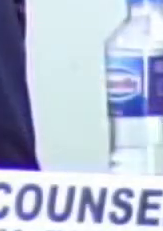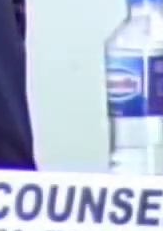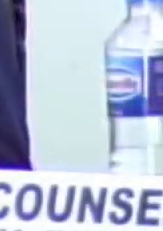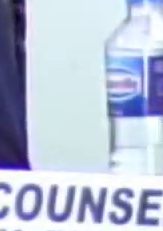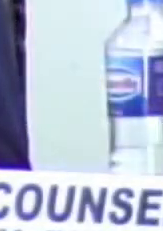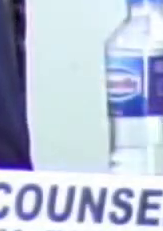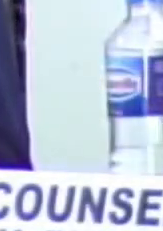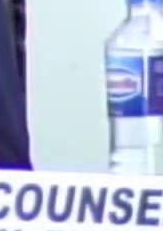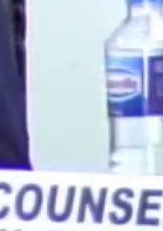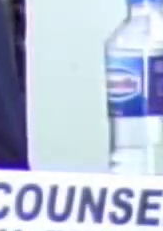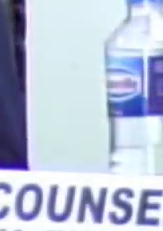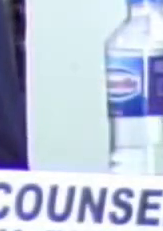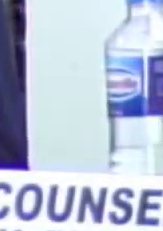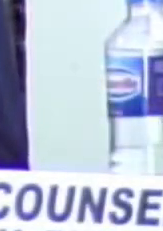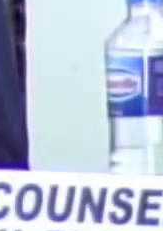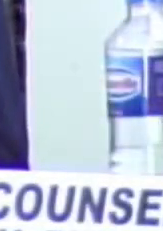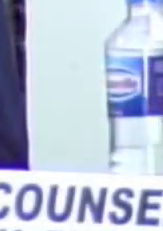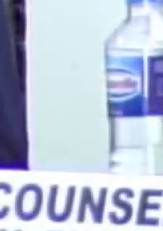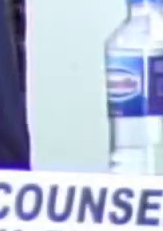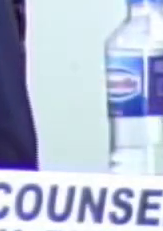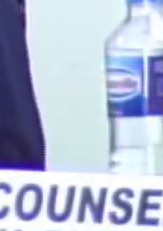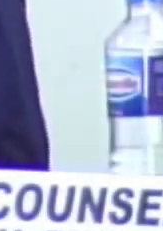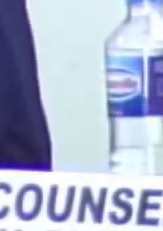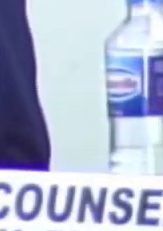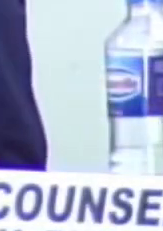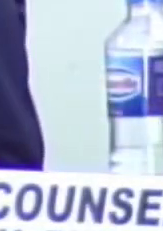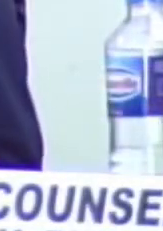recap what we have done so far.